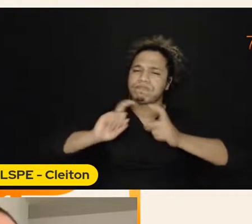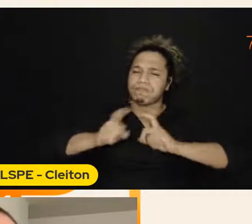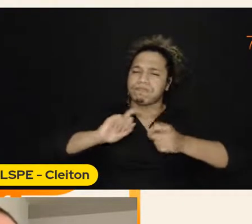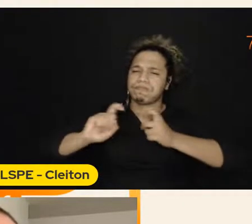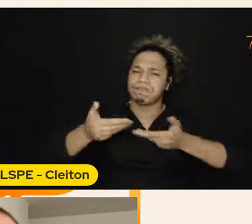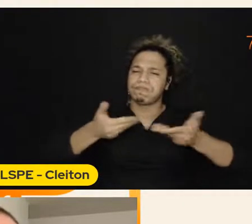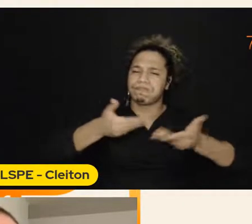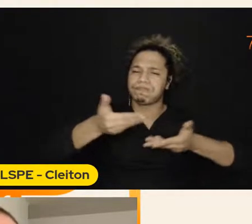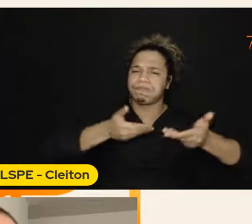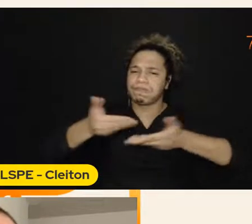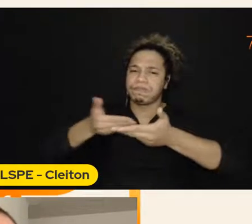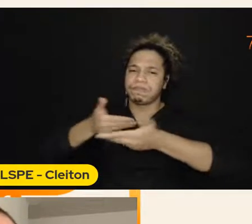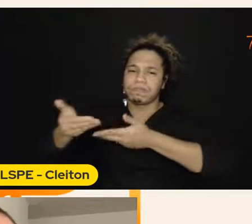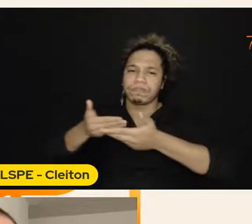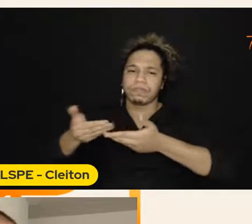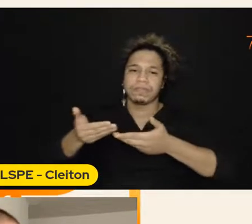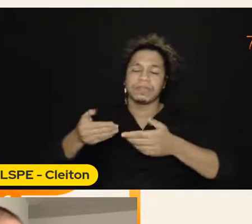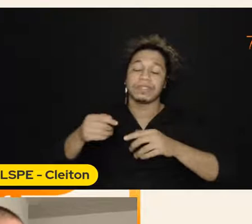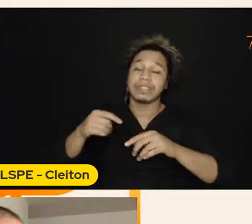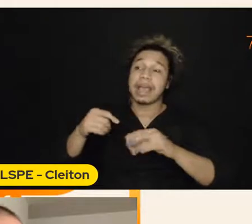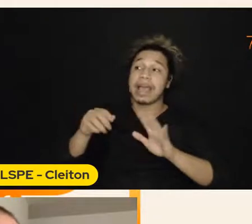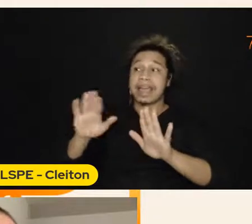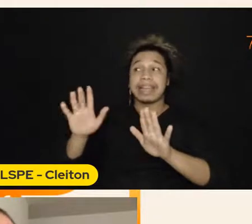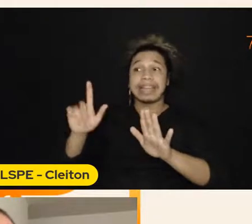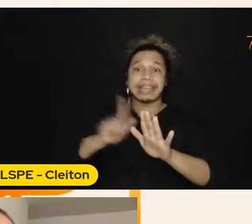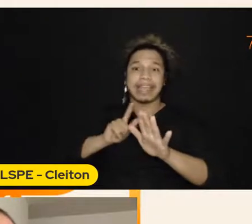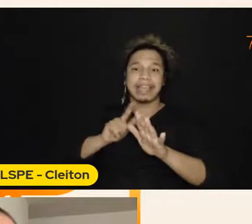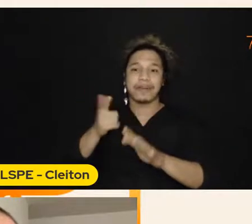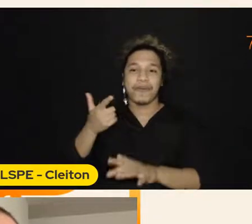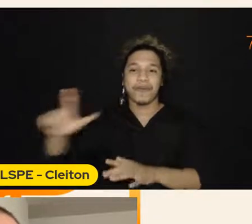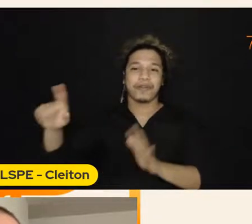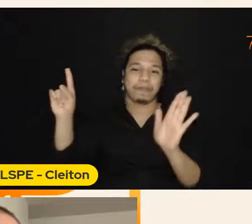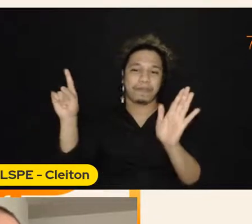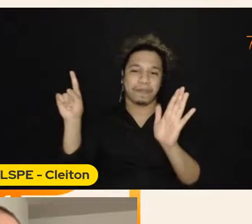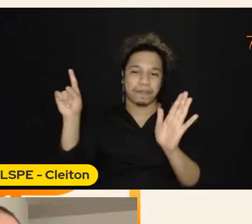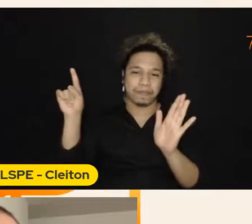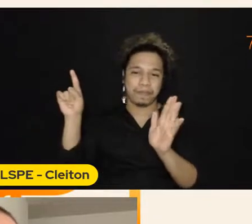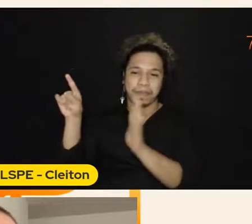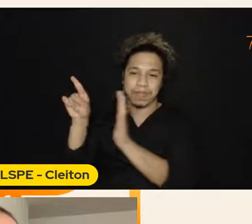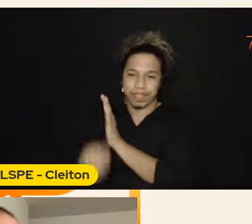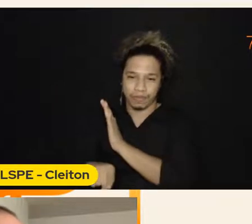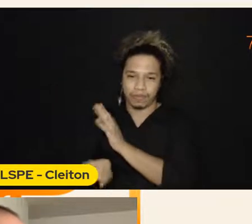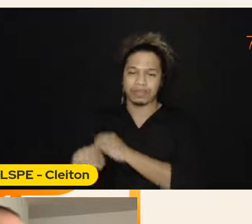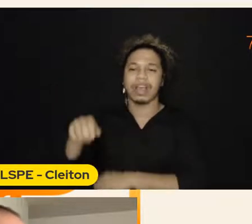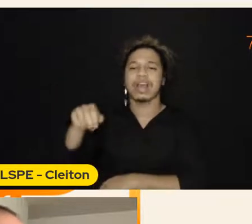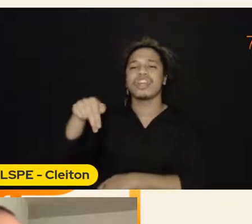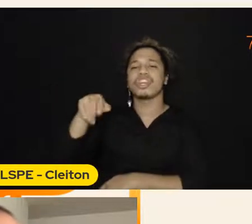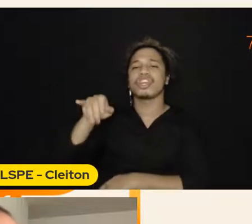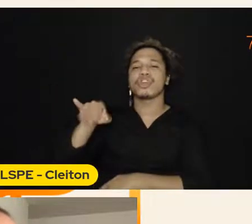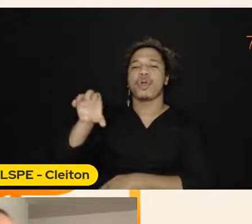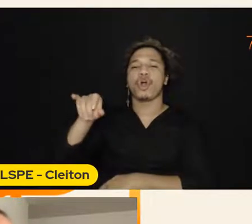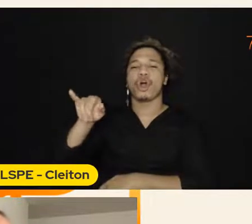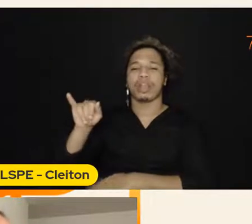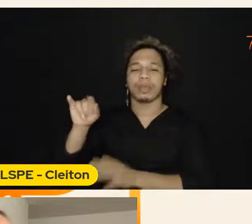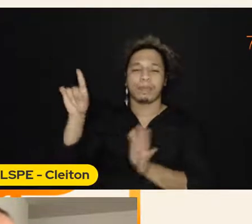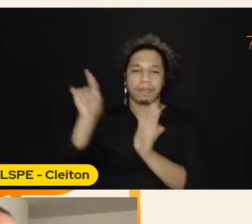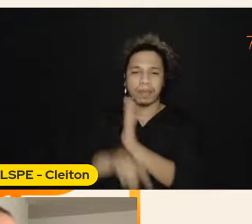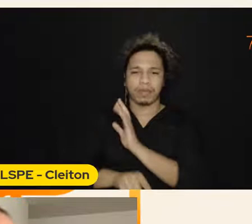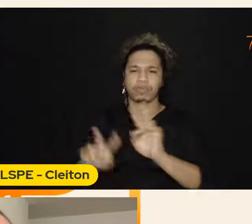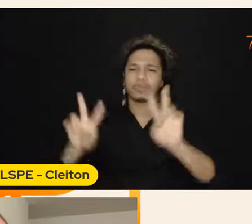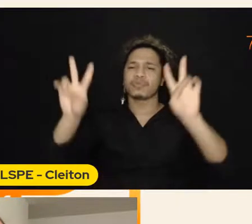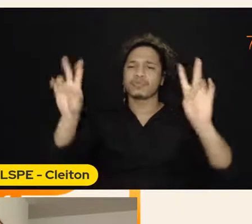talk, there is one more question. Yes. So this one is from Nicole Gouveia. Jonathan, would